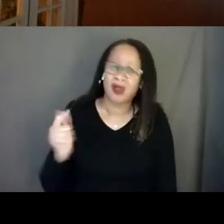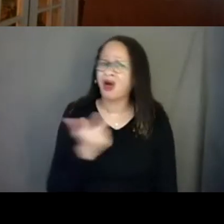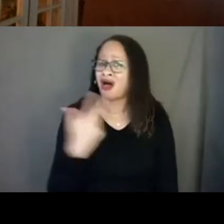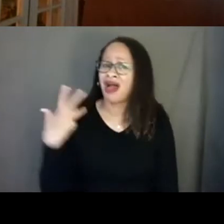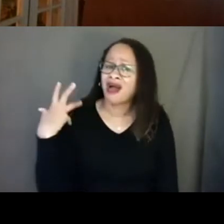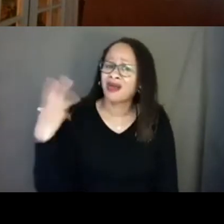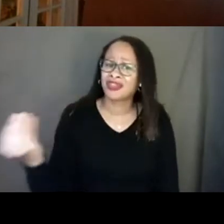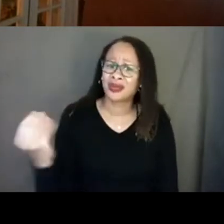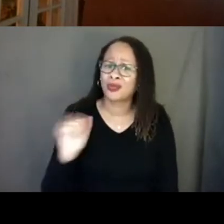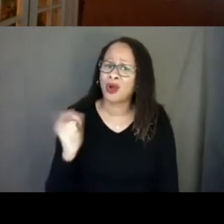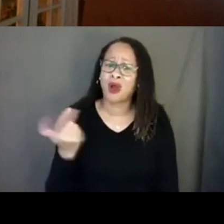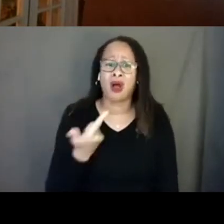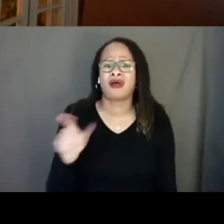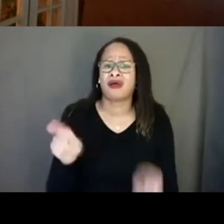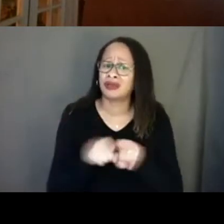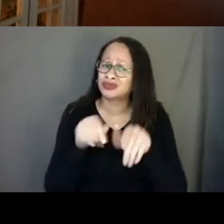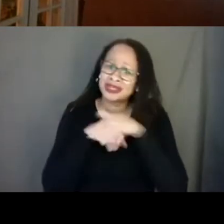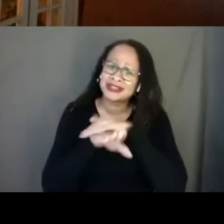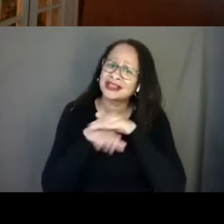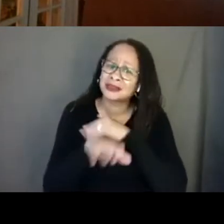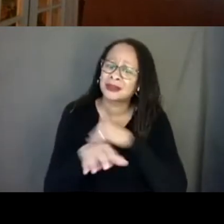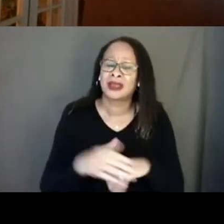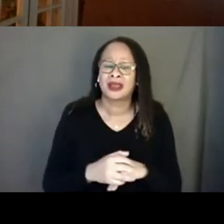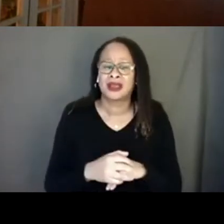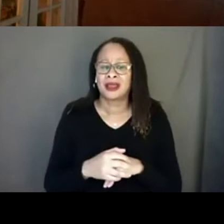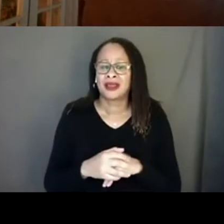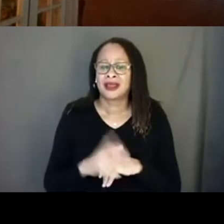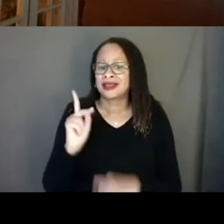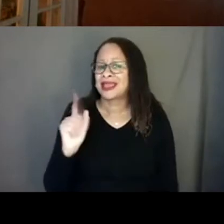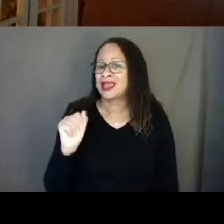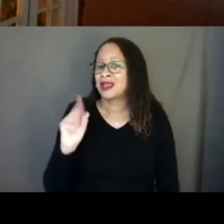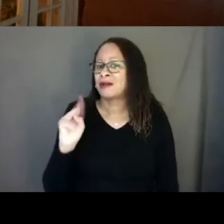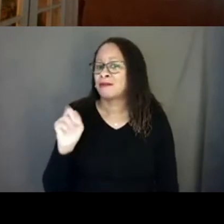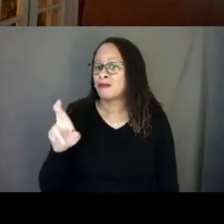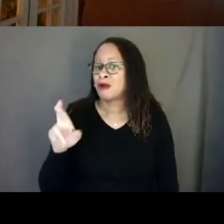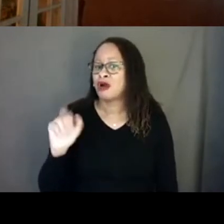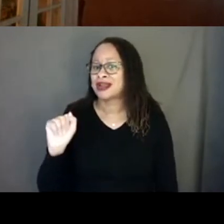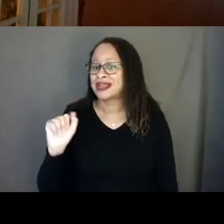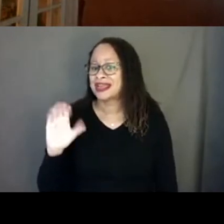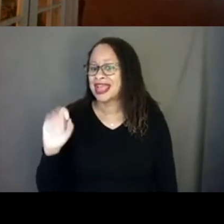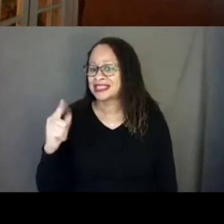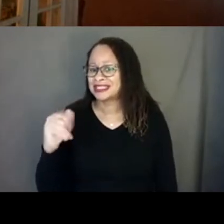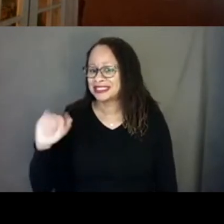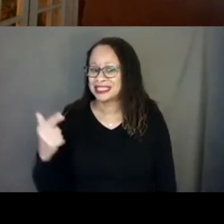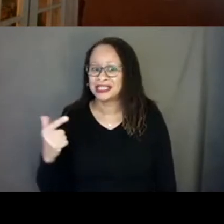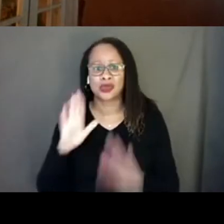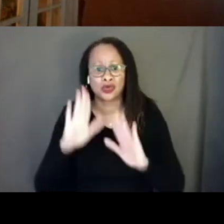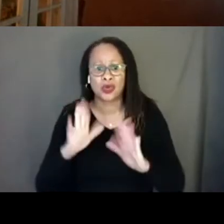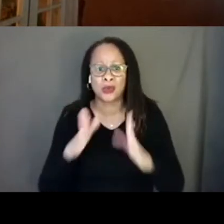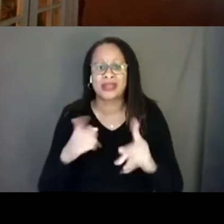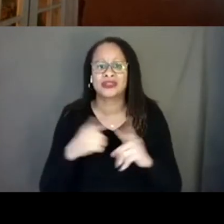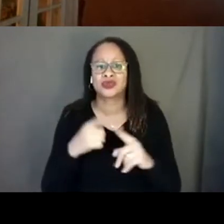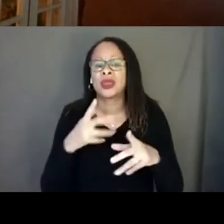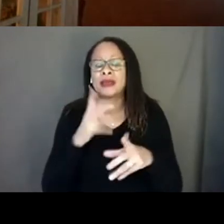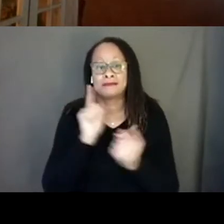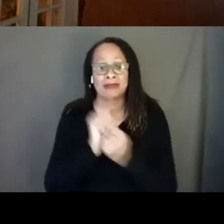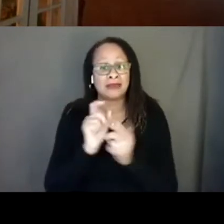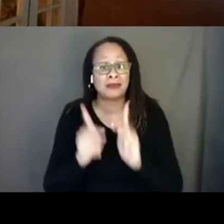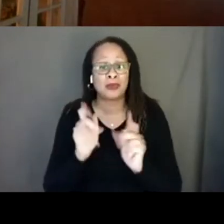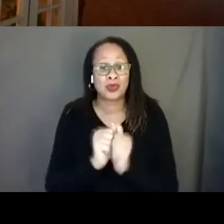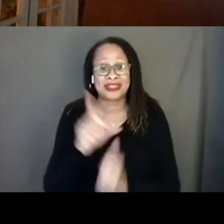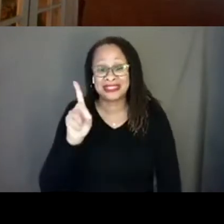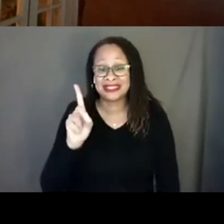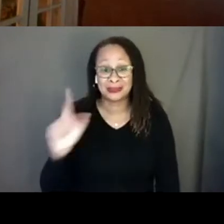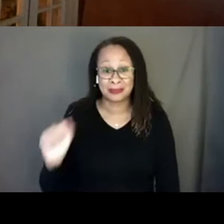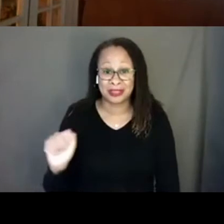all so accessible. KMR casting is a great way to meet actors with disabilities, right? And so that's really what I do